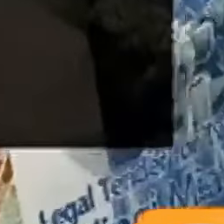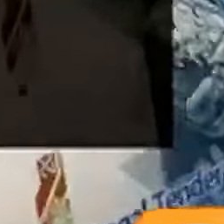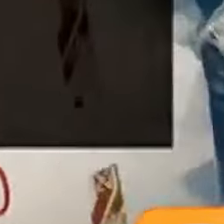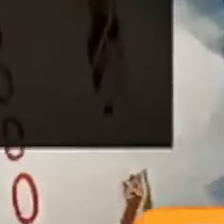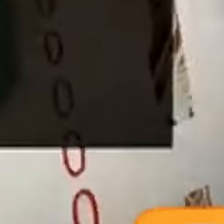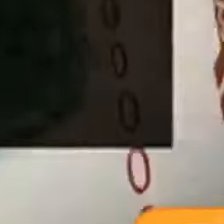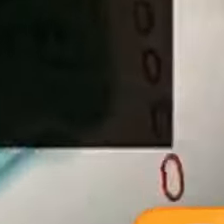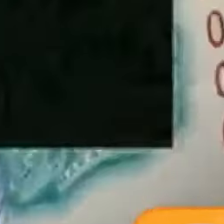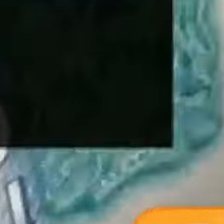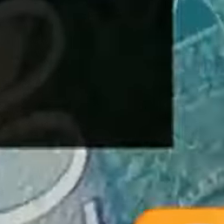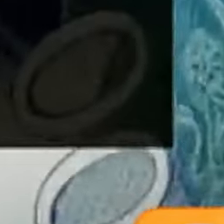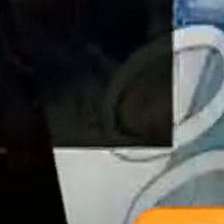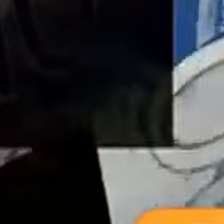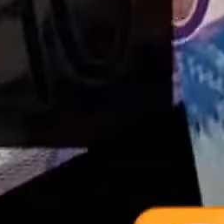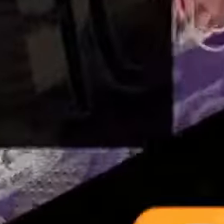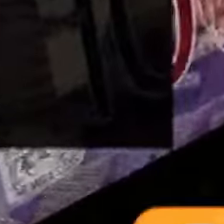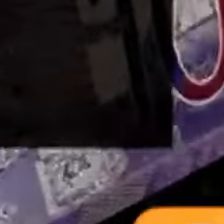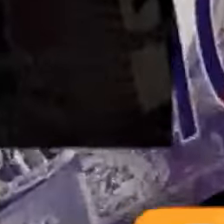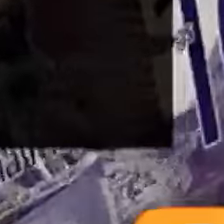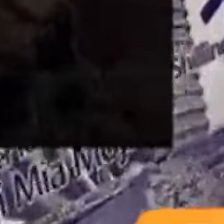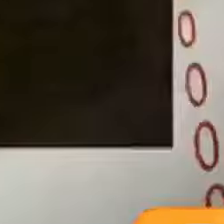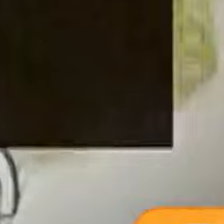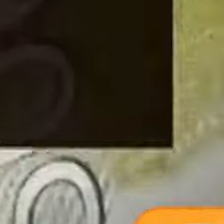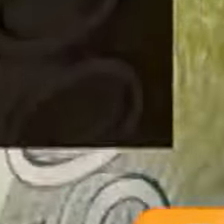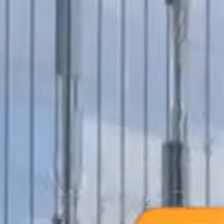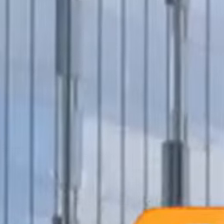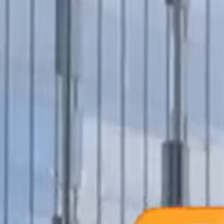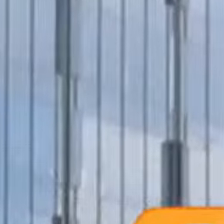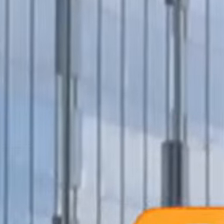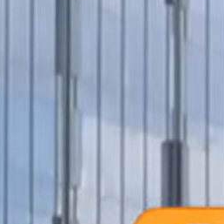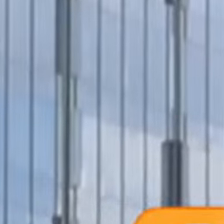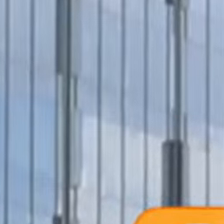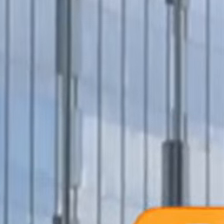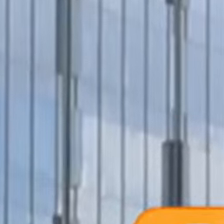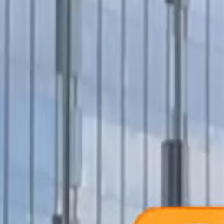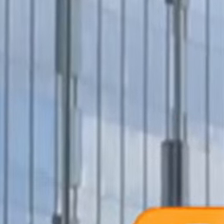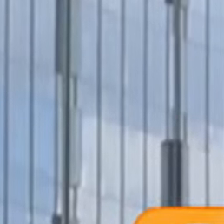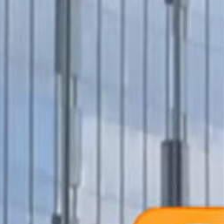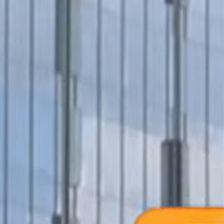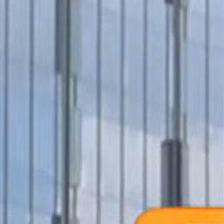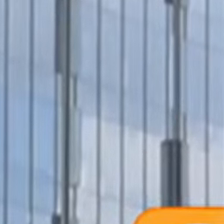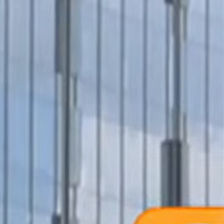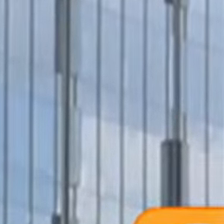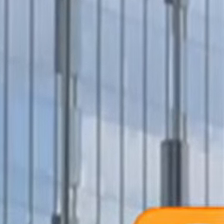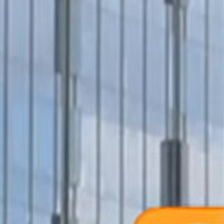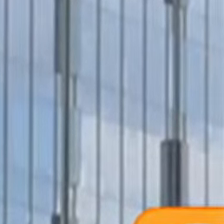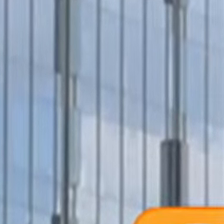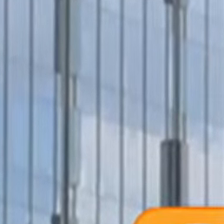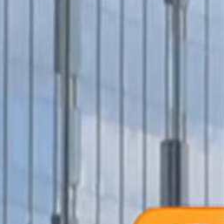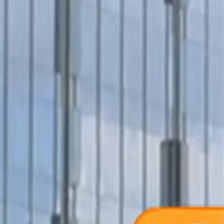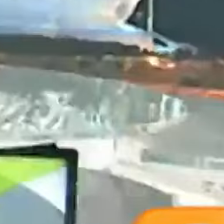of 635.5 million shillings. Jimmy Mbogo, Citizen TV, Nairobi.